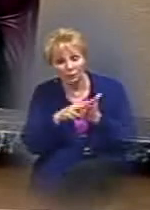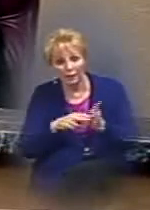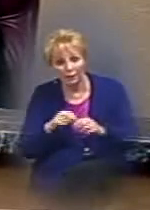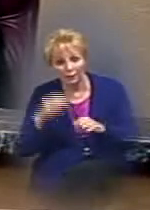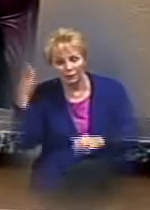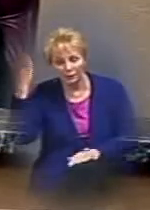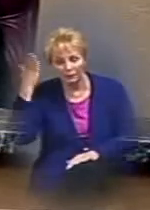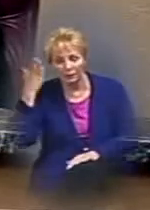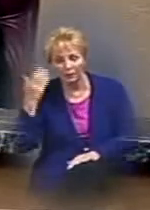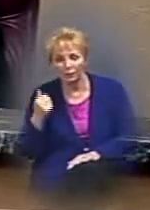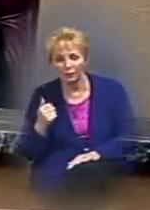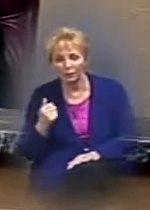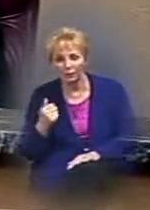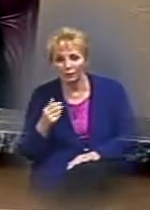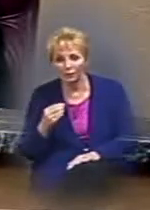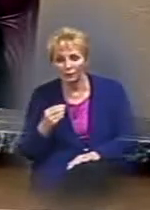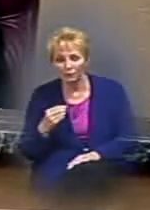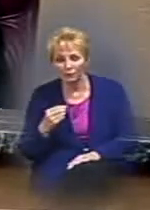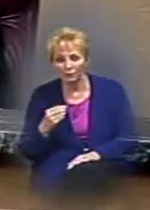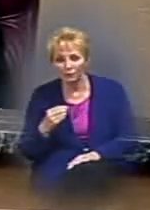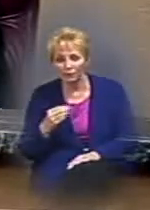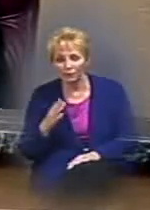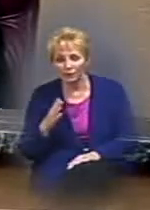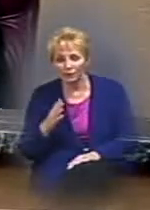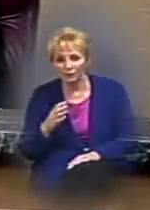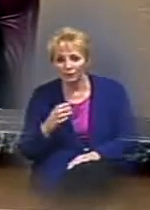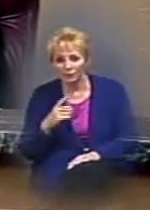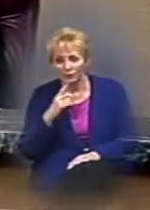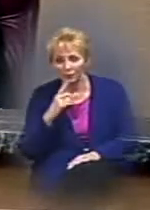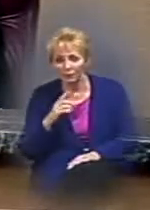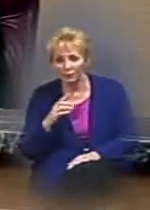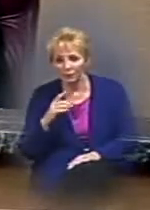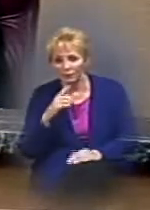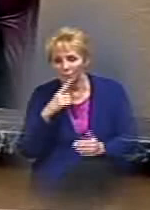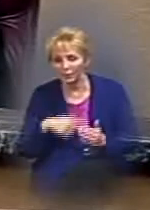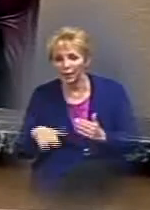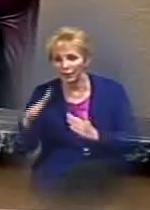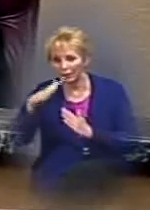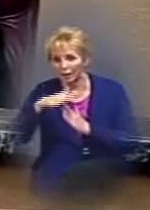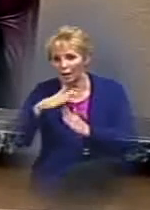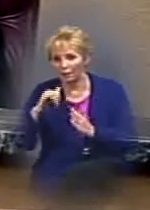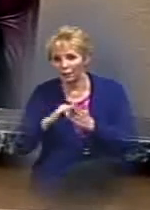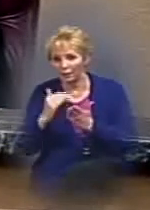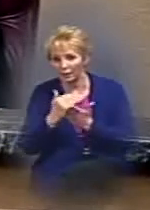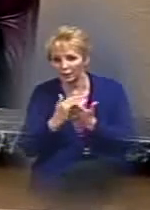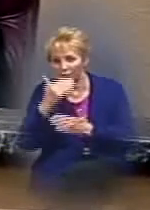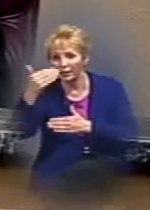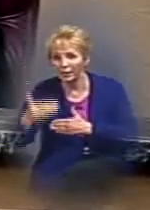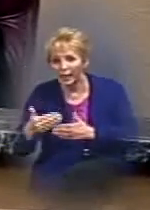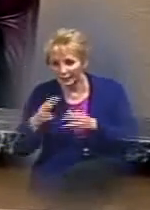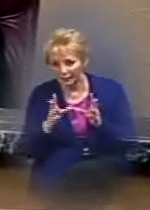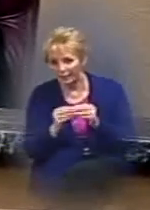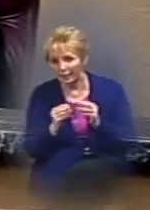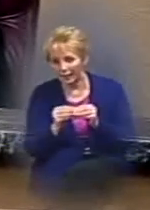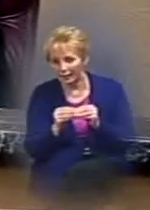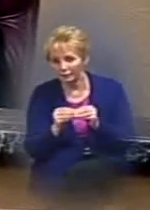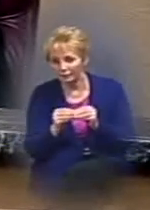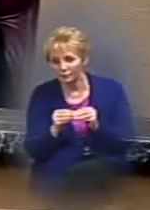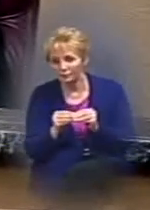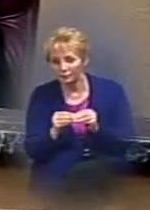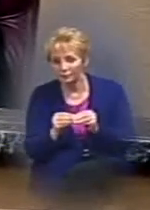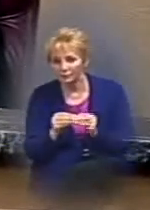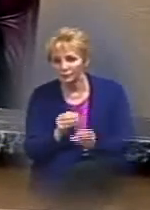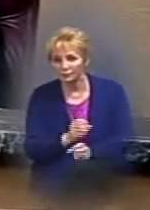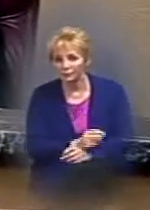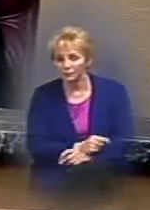speak and aren't reached would be placed at the top of the list for the next meeting if they wish to come back and speak